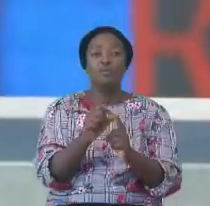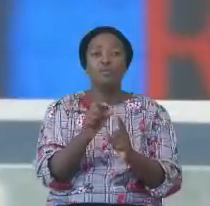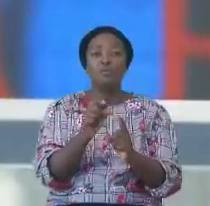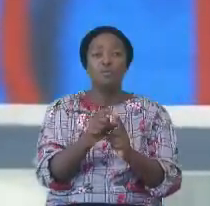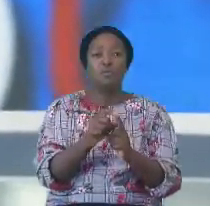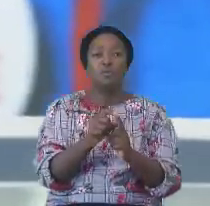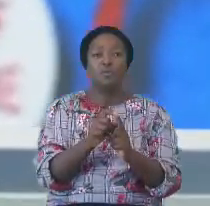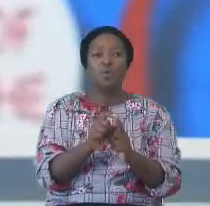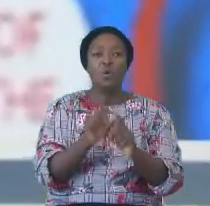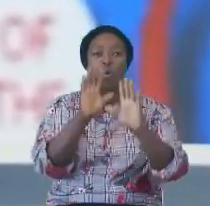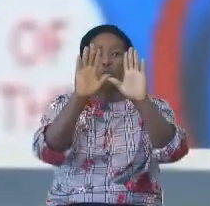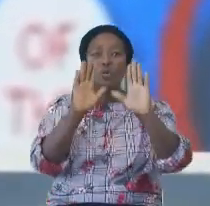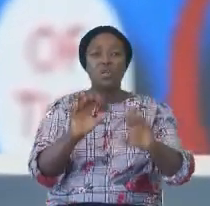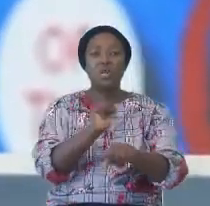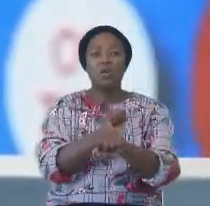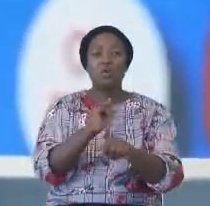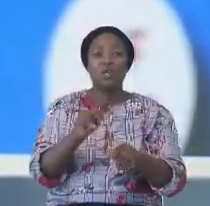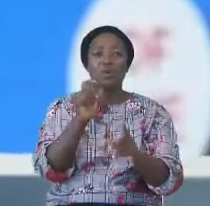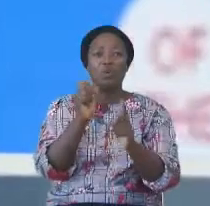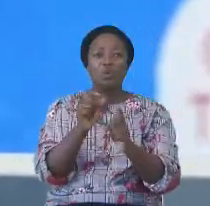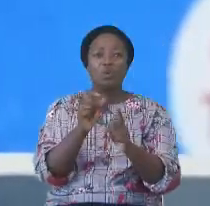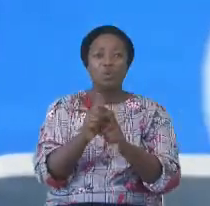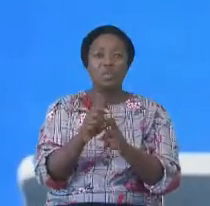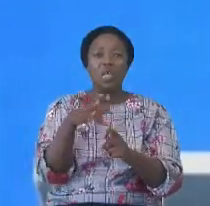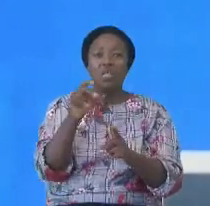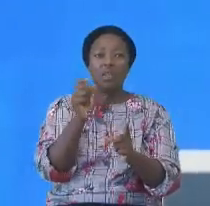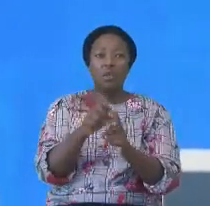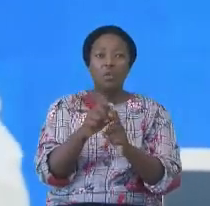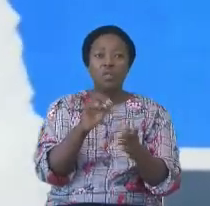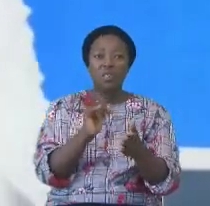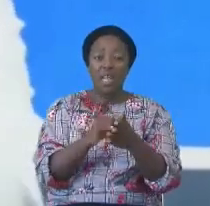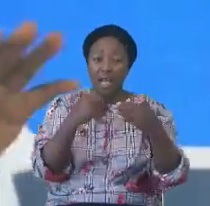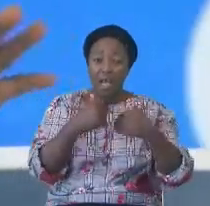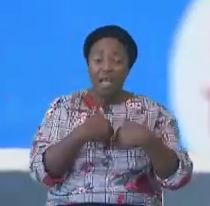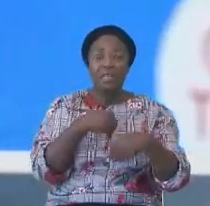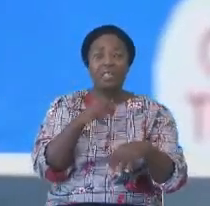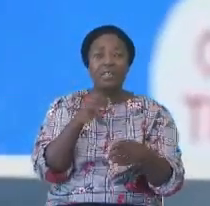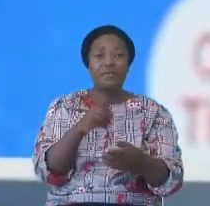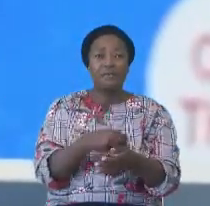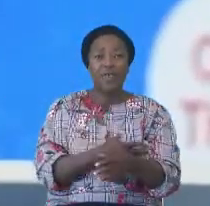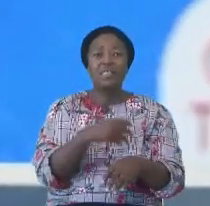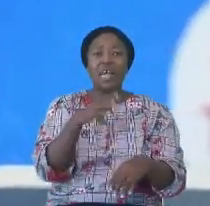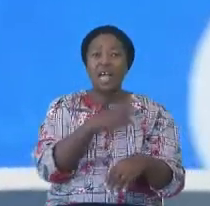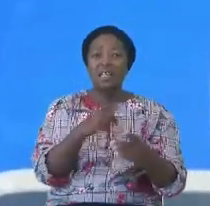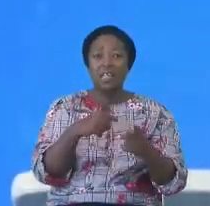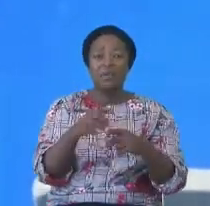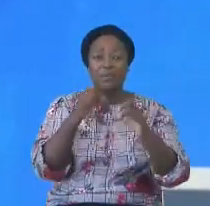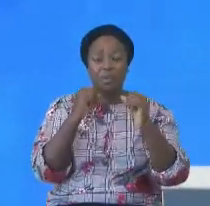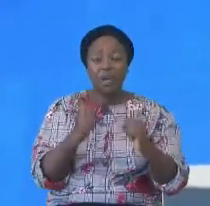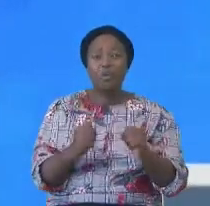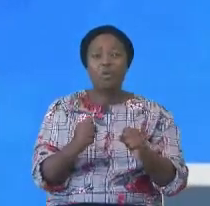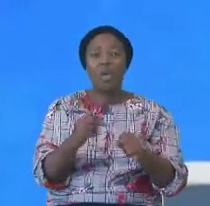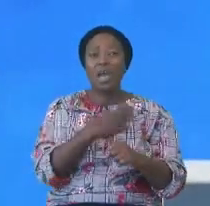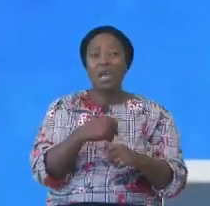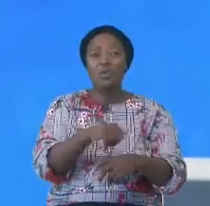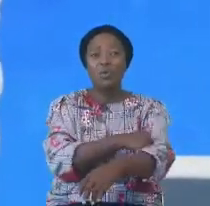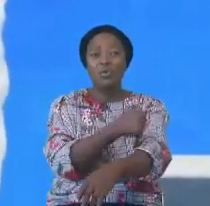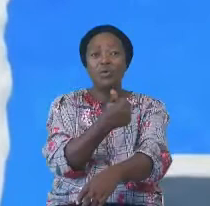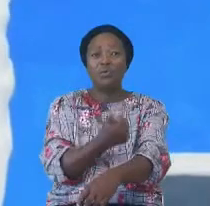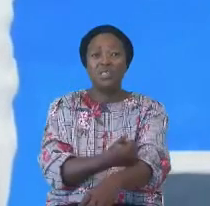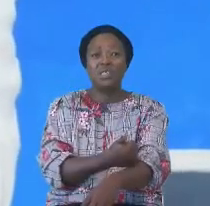uttered some words, powerful words, wonder-working words, the words that